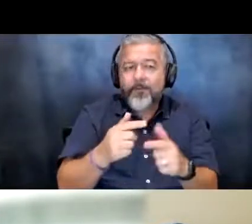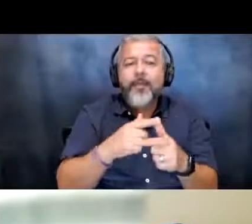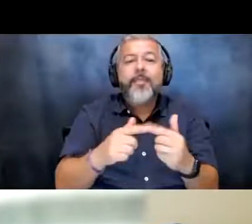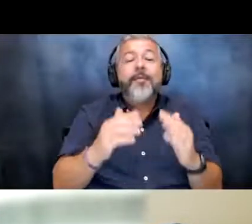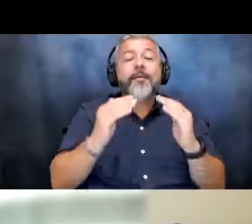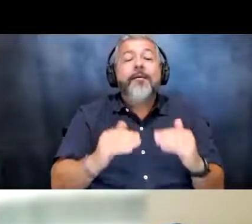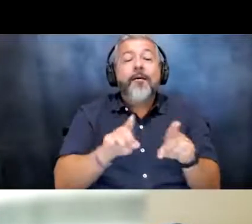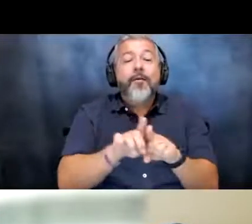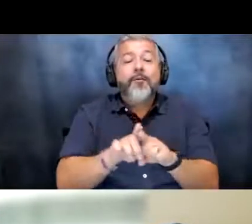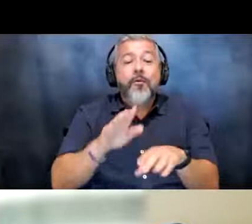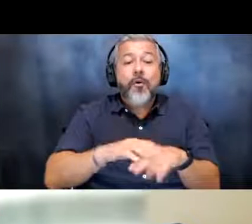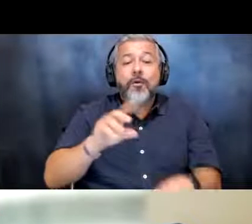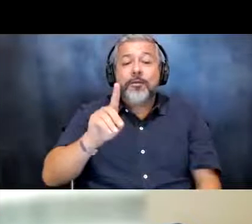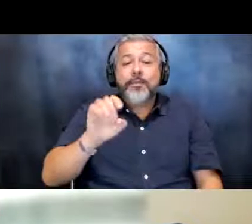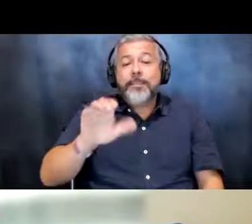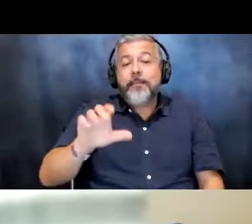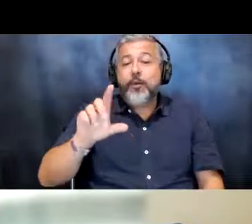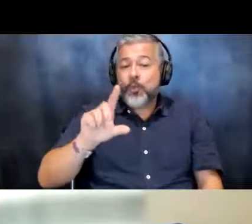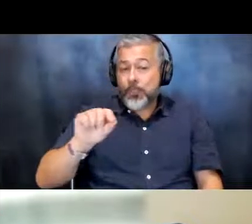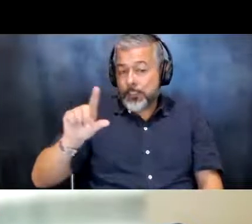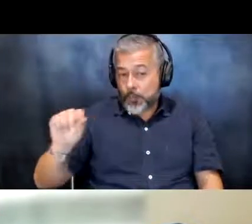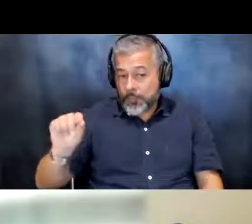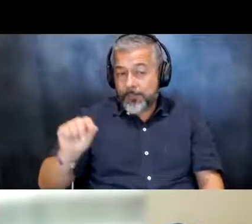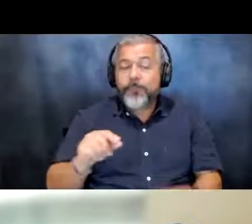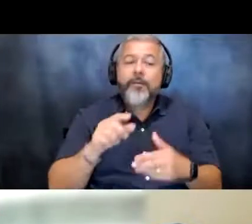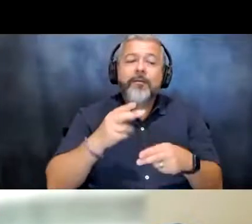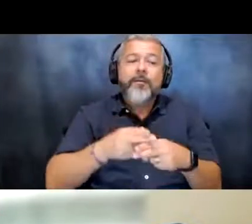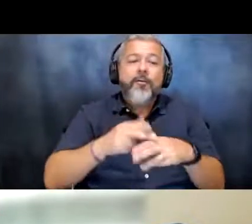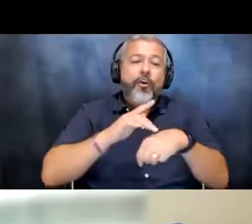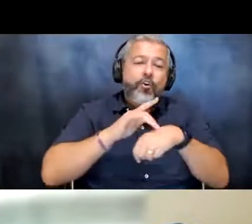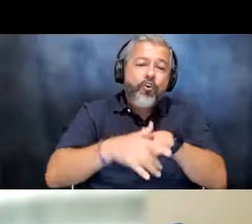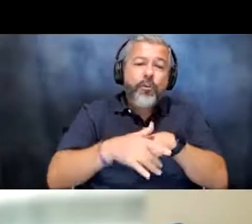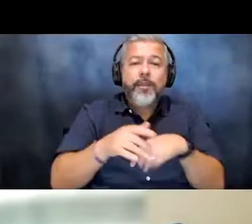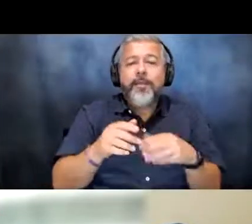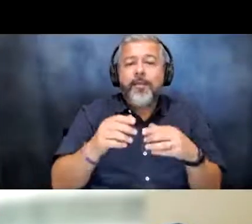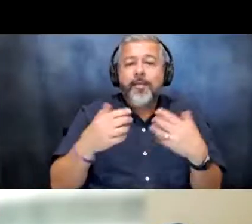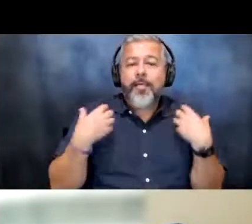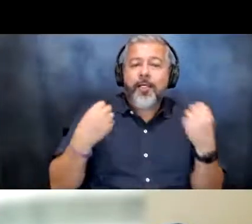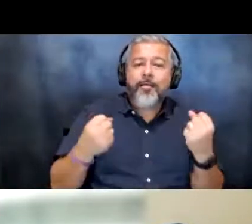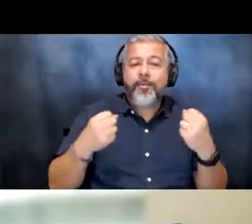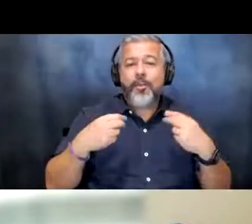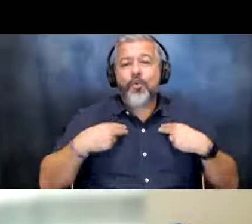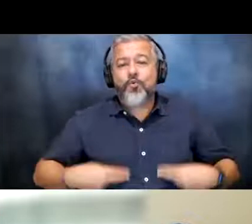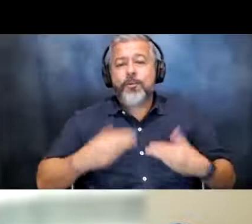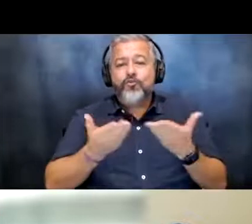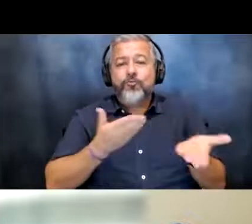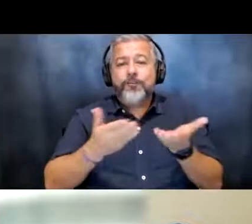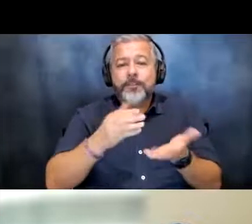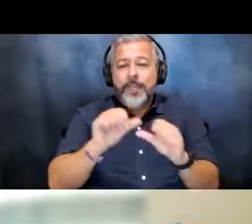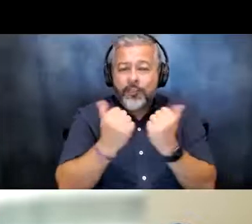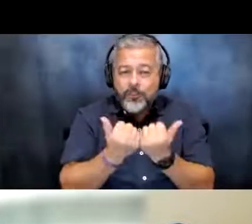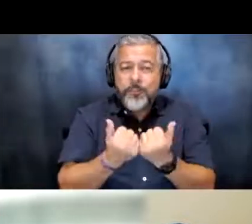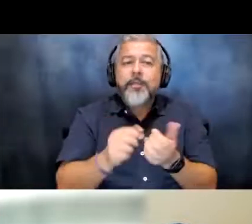that, in December 2020, the Early Health and Human Services Agency published the Master Plan for